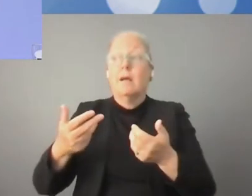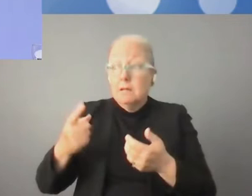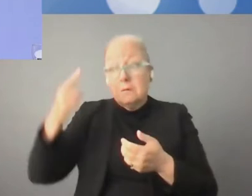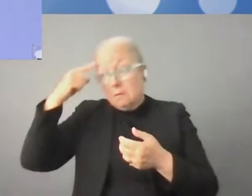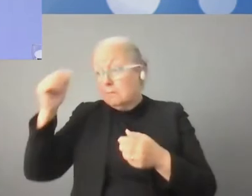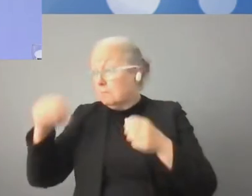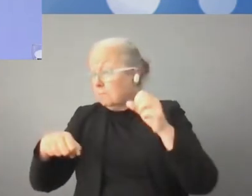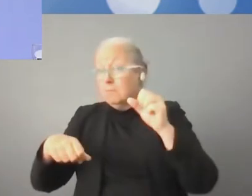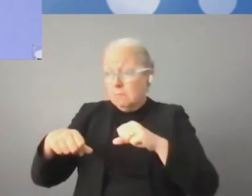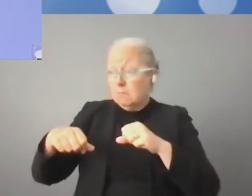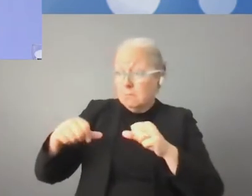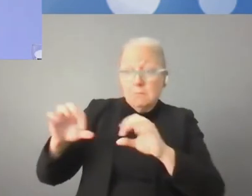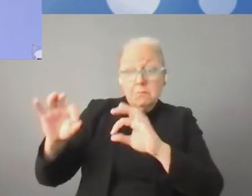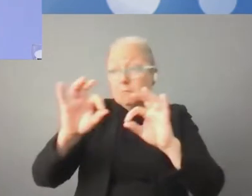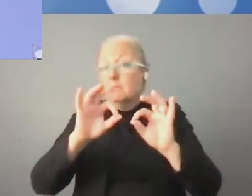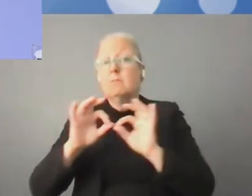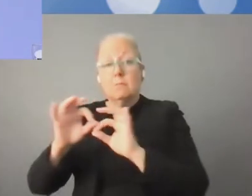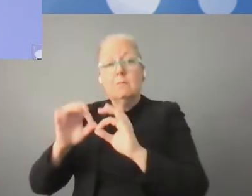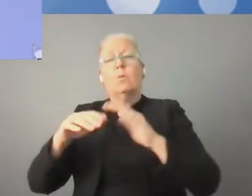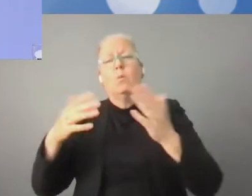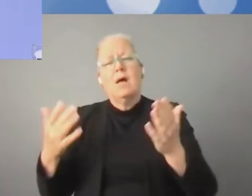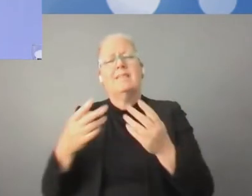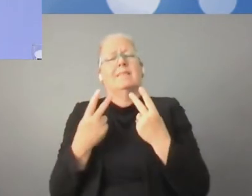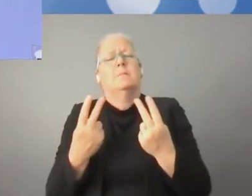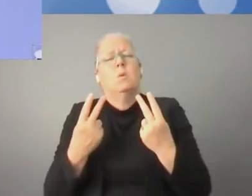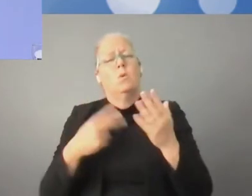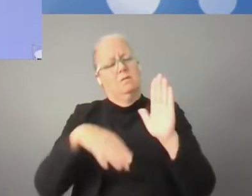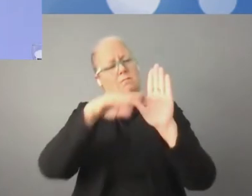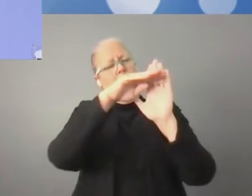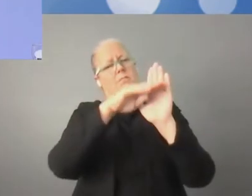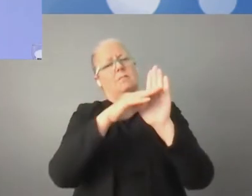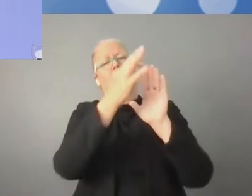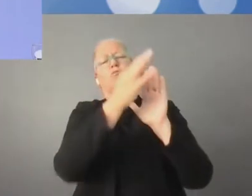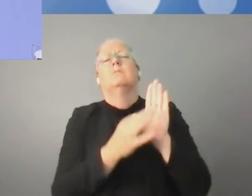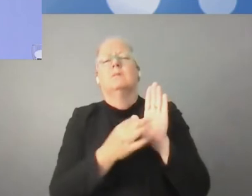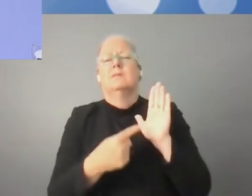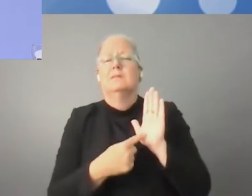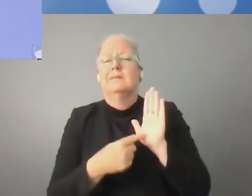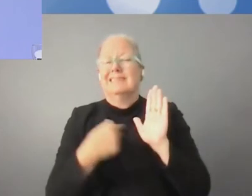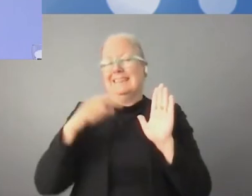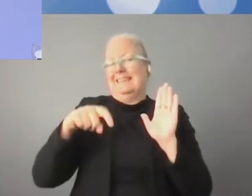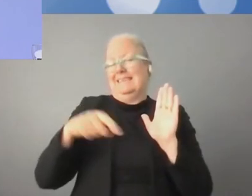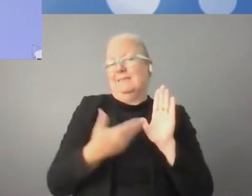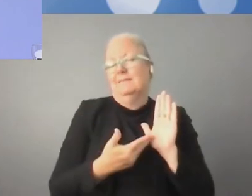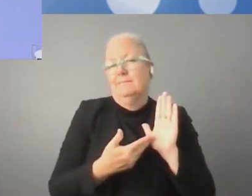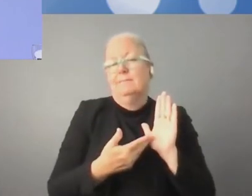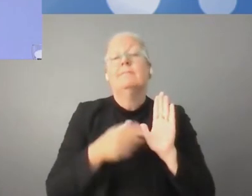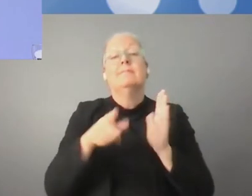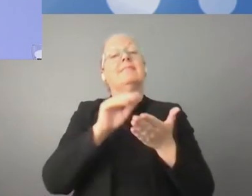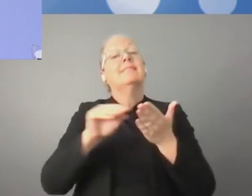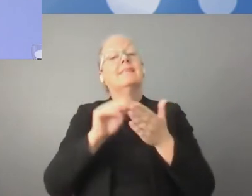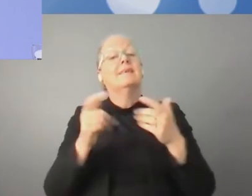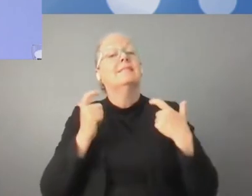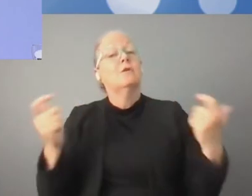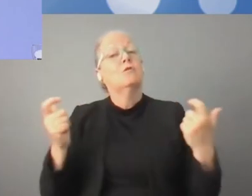the the core principles we need in these regulations and um as you know the secretary general has